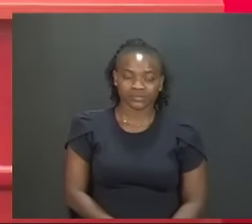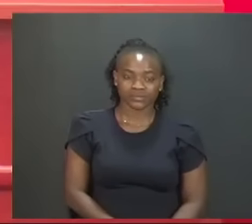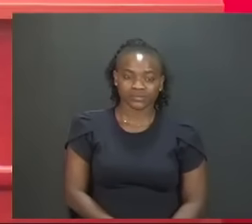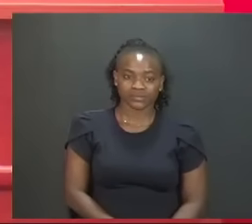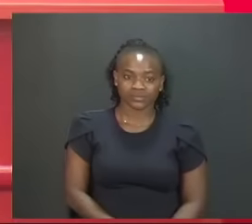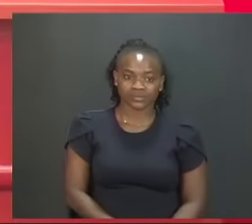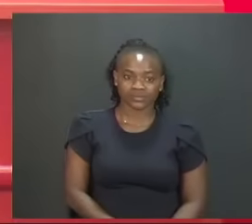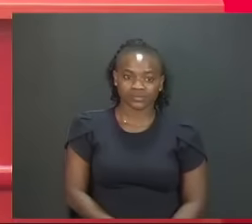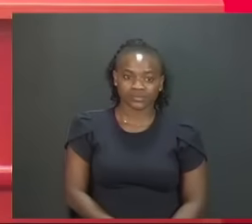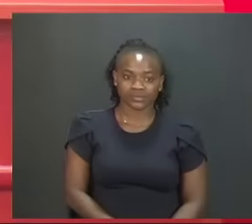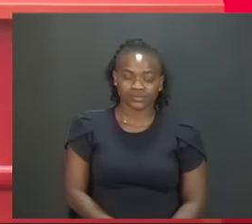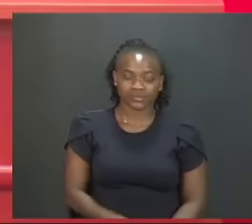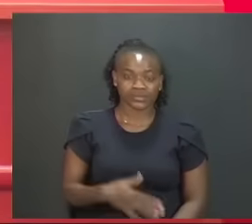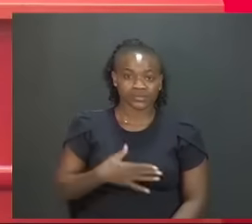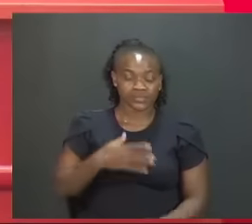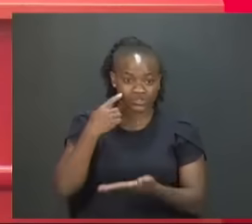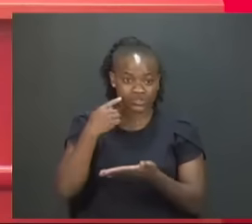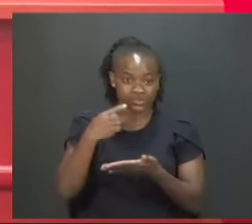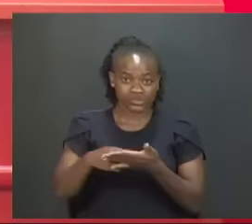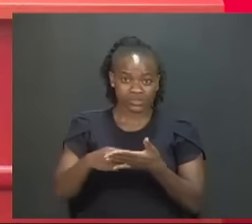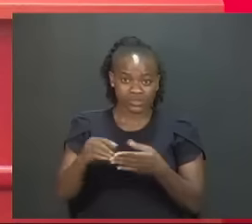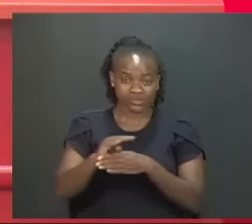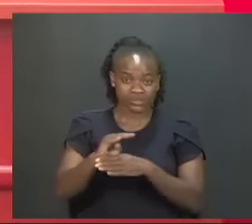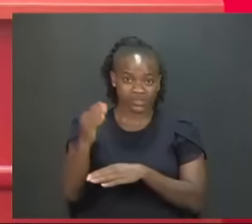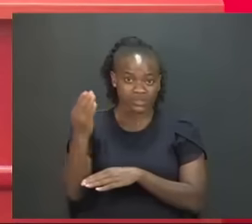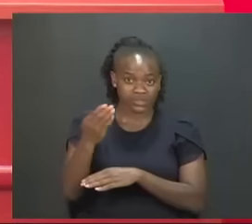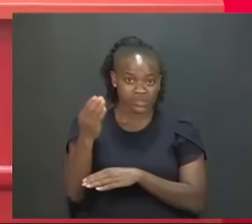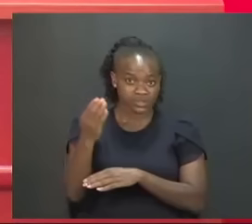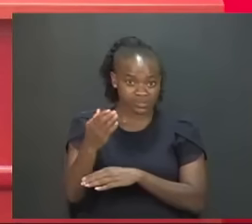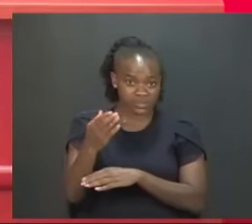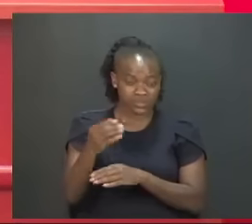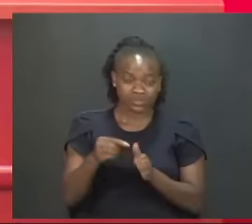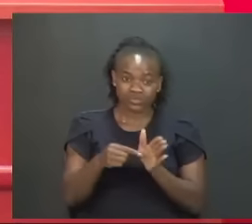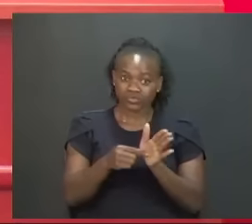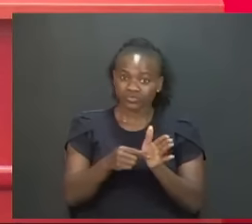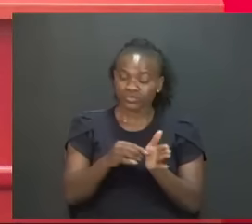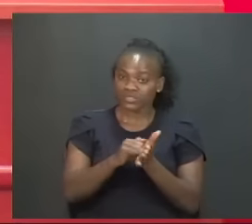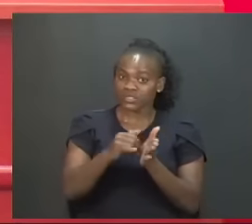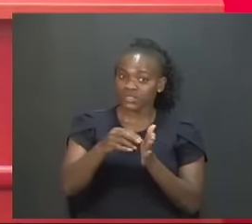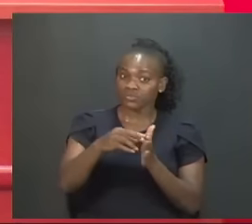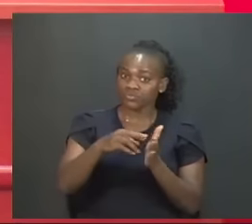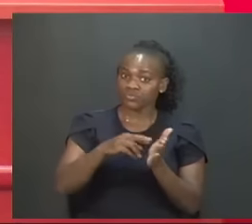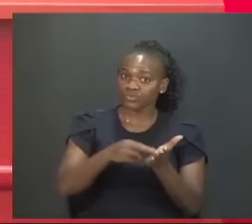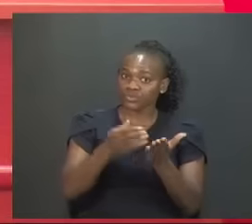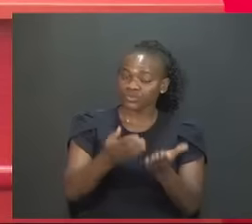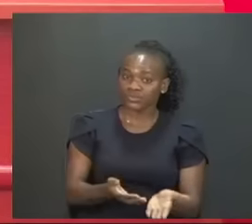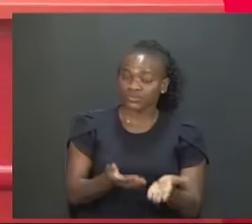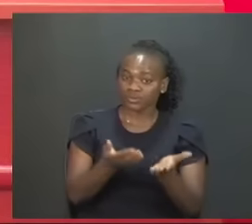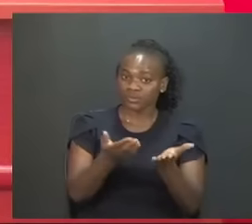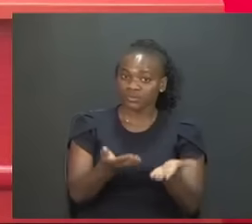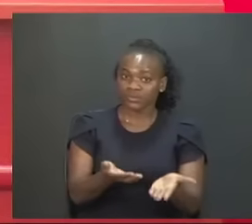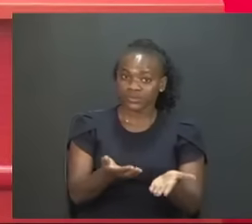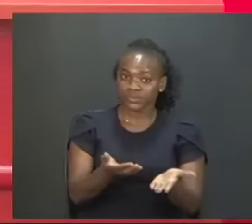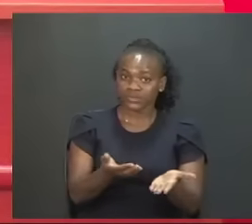Honourable member, have you taken a look at the business statement carefully, indicating that report may be presented?